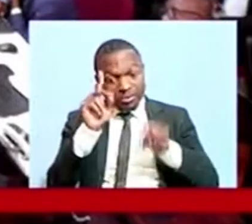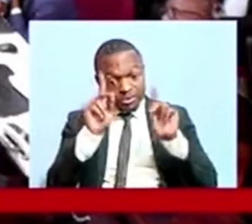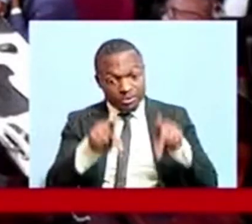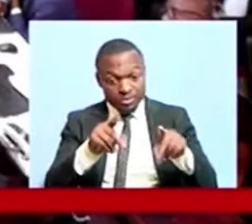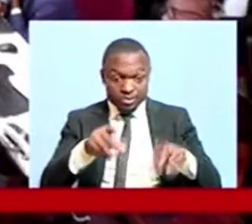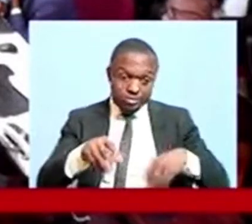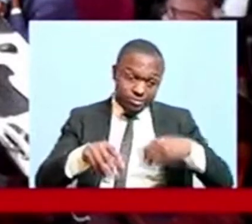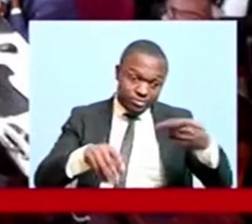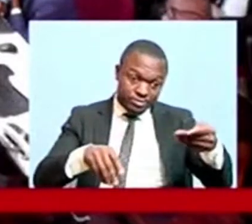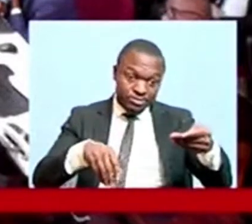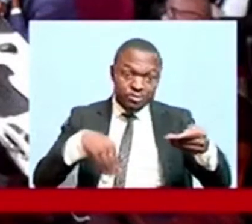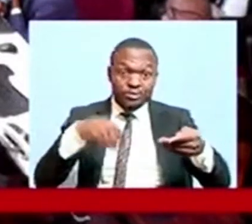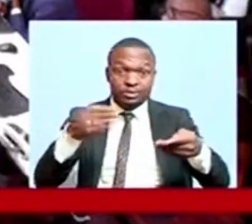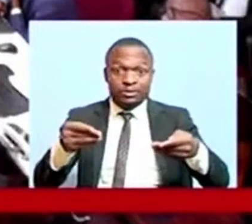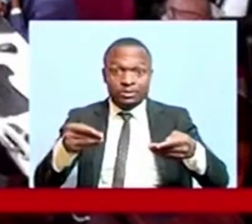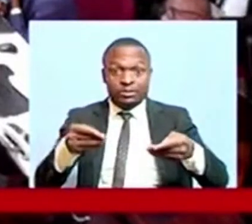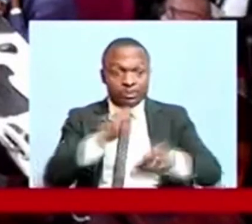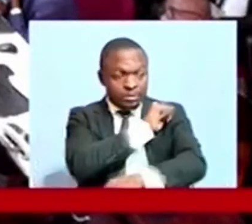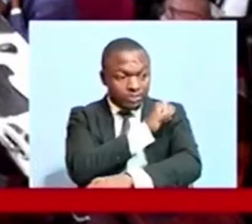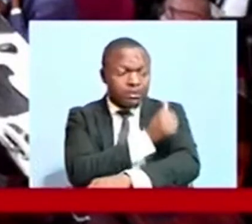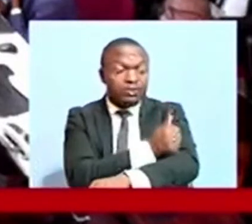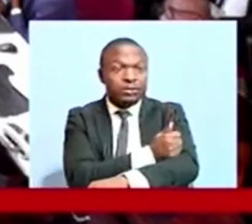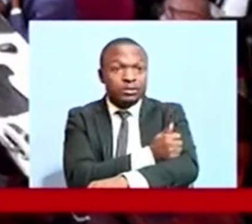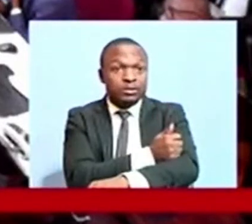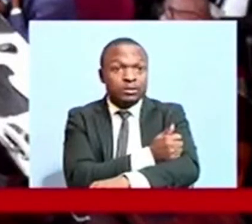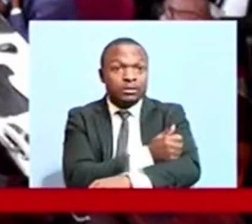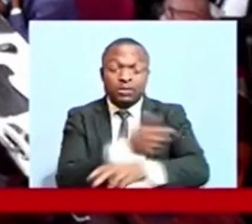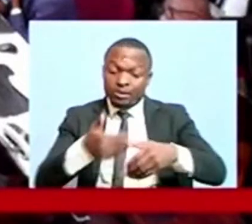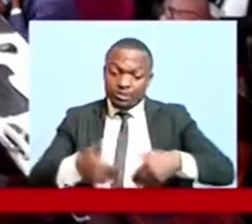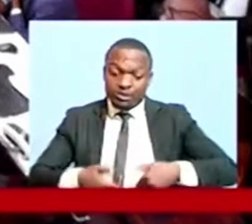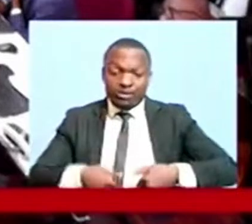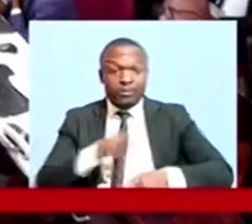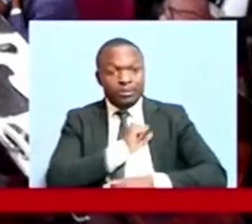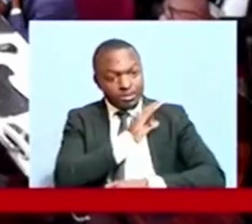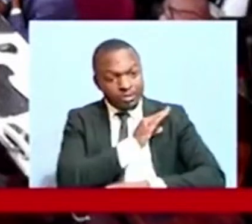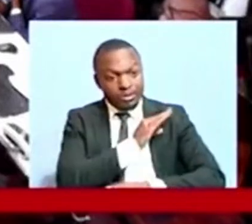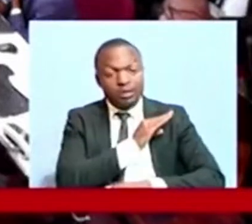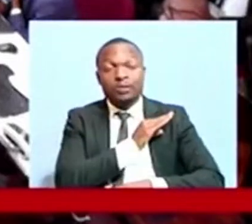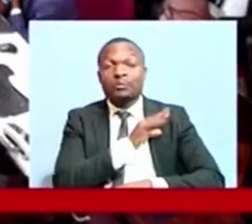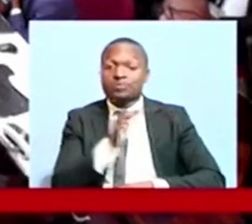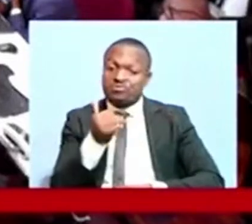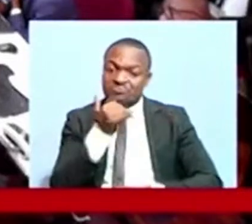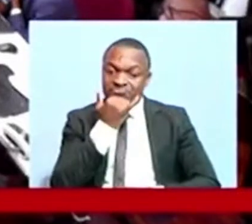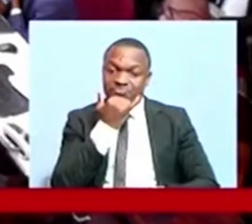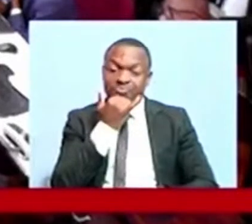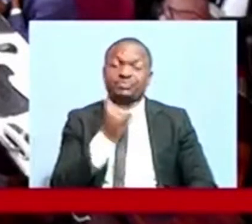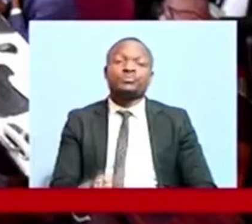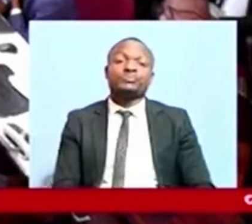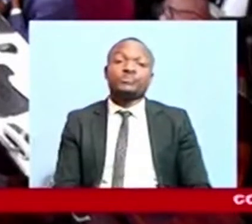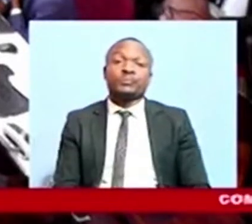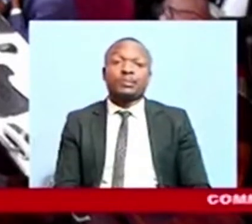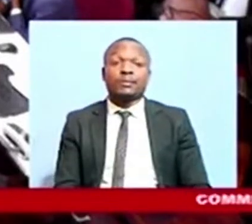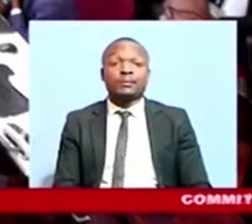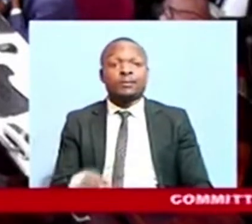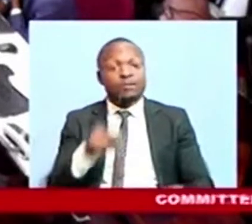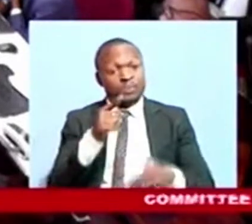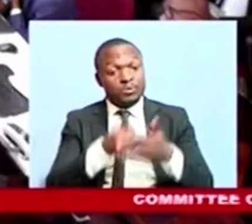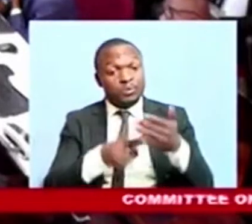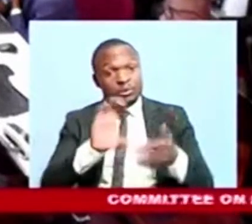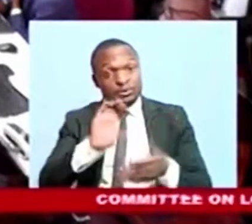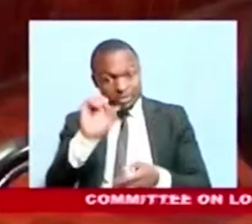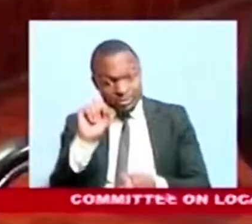giving the authority to my junior officers. Chair, we missed it. Just like my CS has stated,